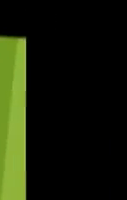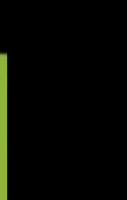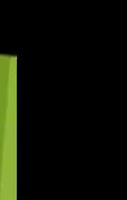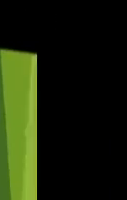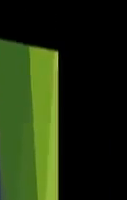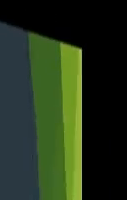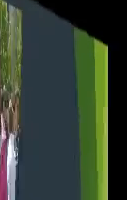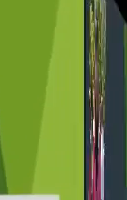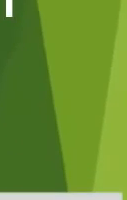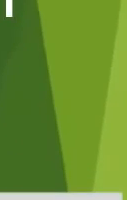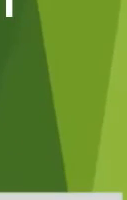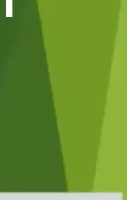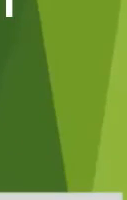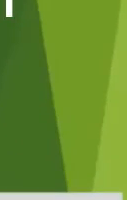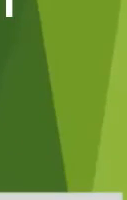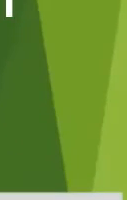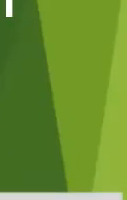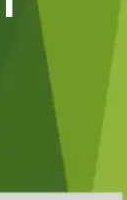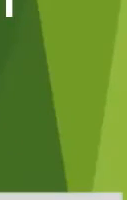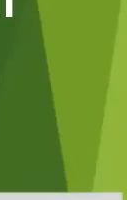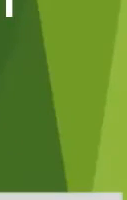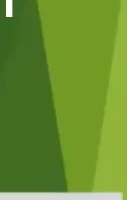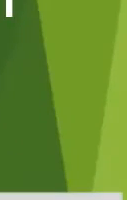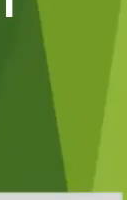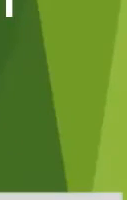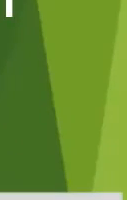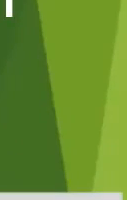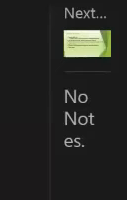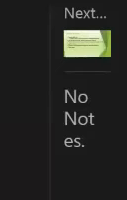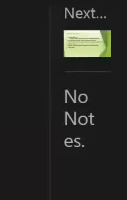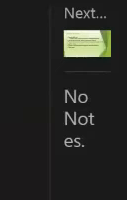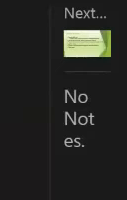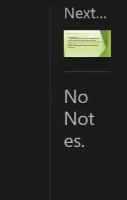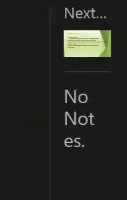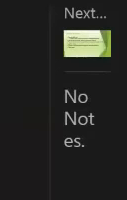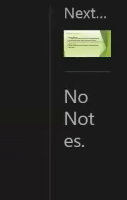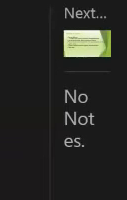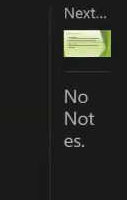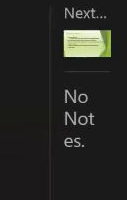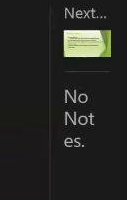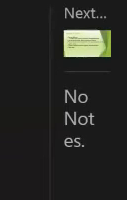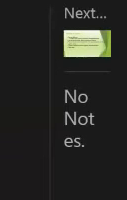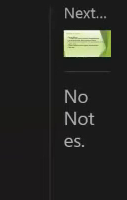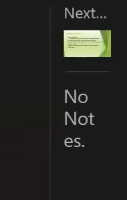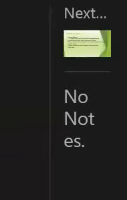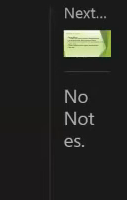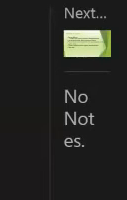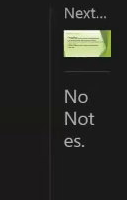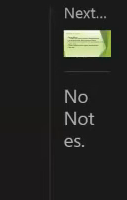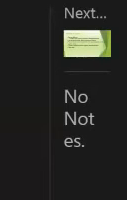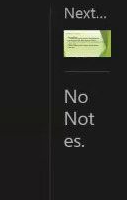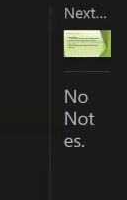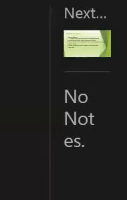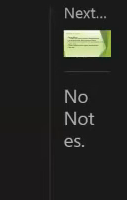Something I think you have all been talking about. So these ideas will come up in different topics as I present to you because they just